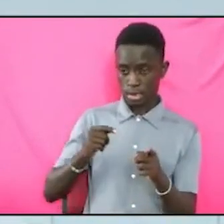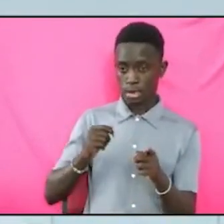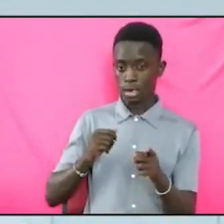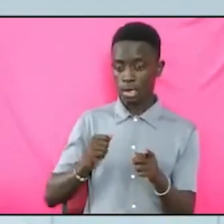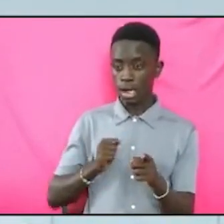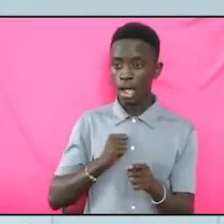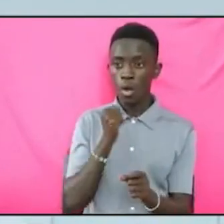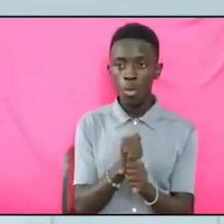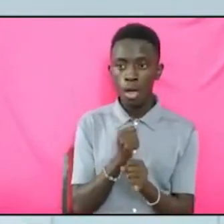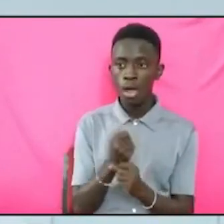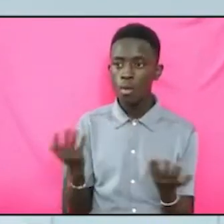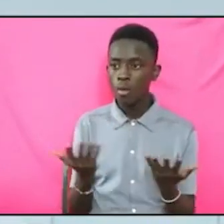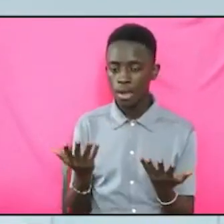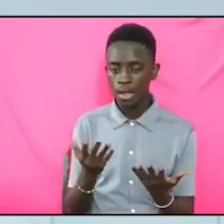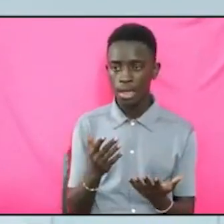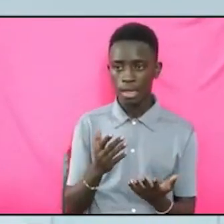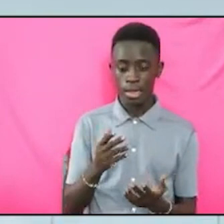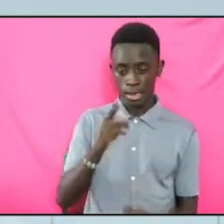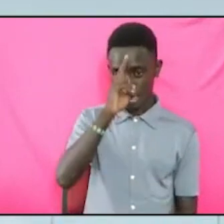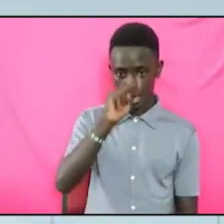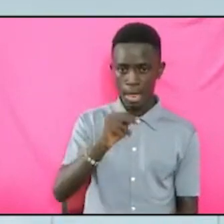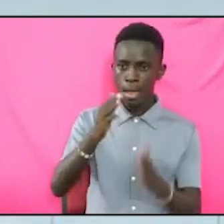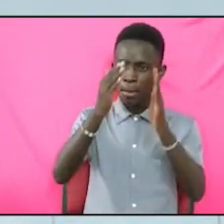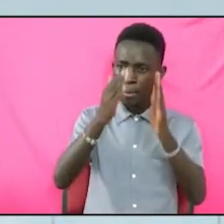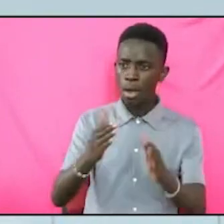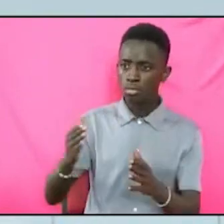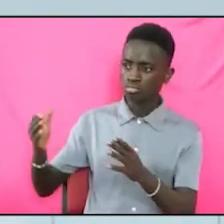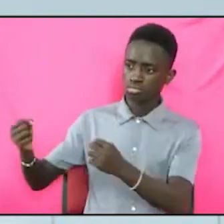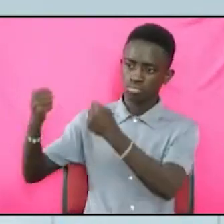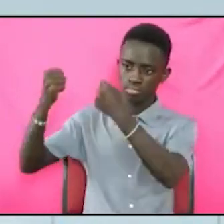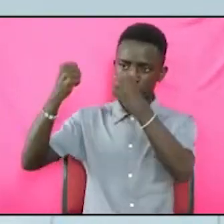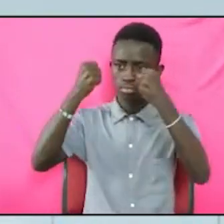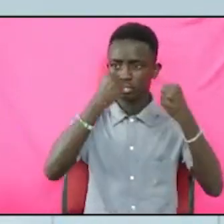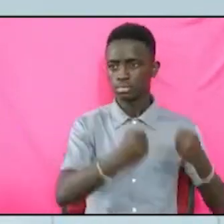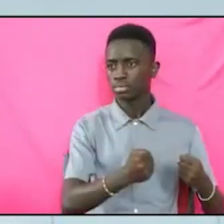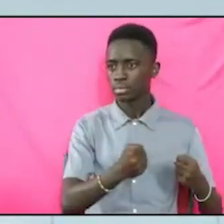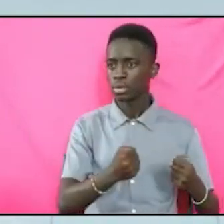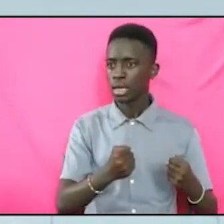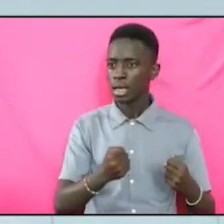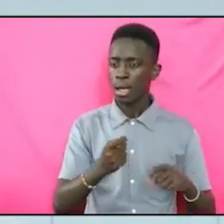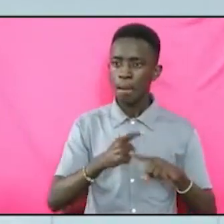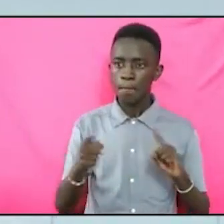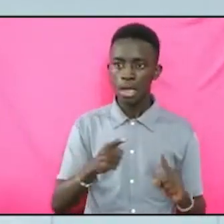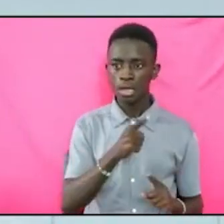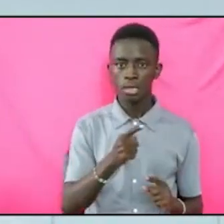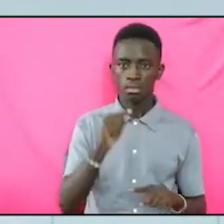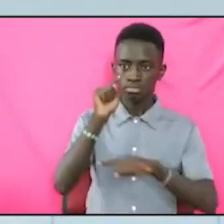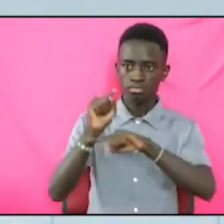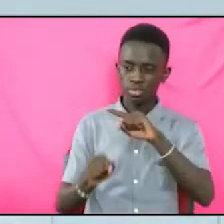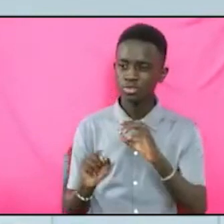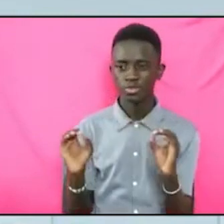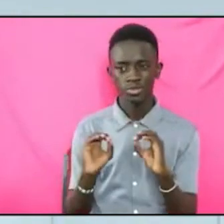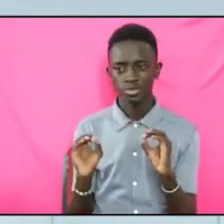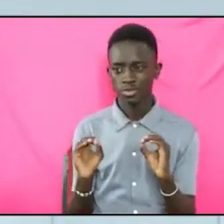and perhaps had killed her loved ones. But now she is free from that pain. She had forgiven. This is